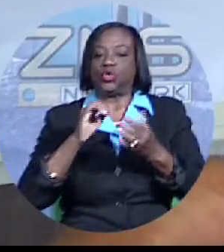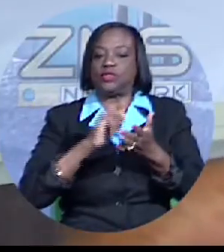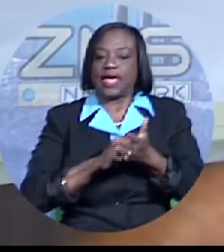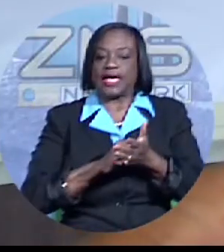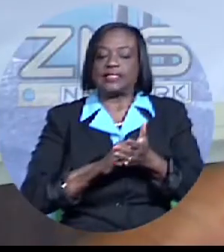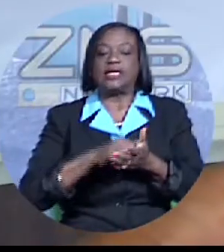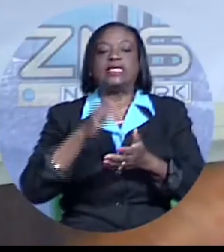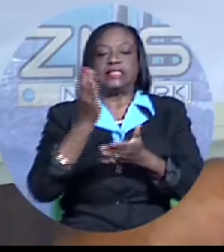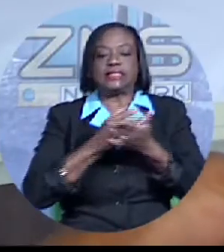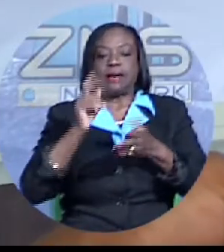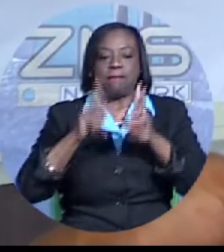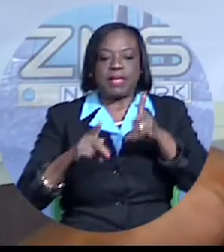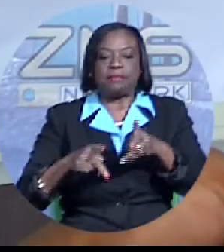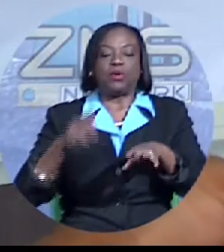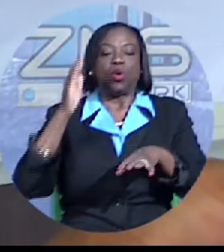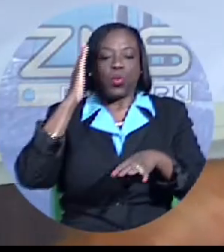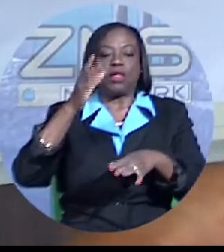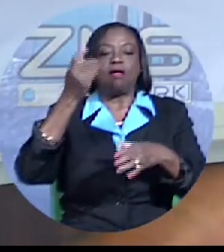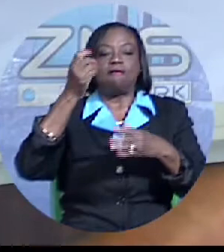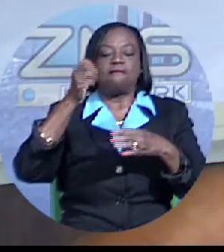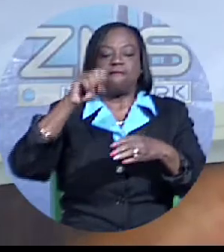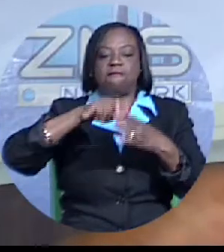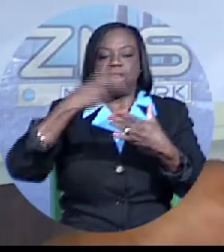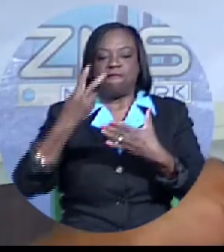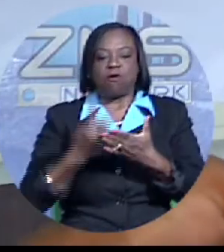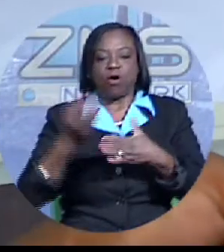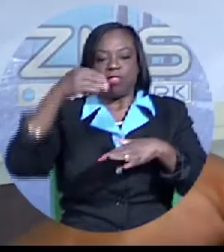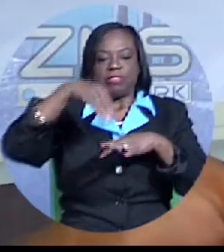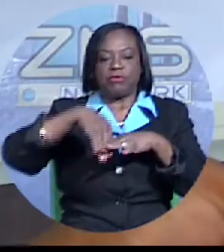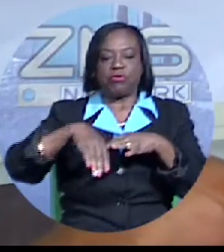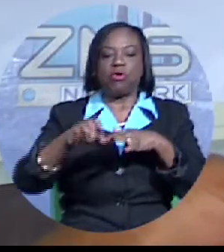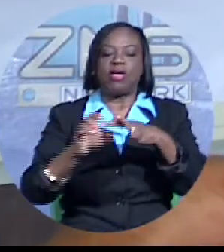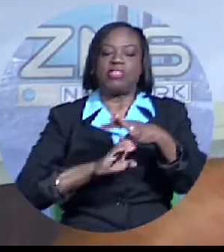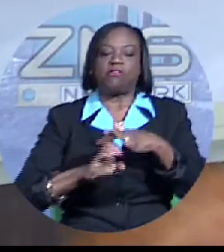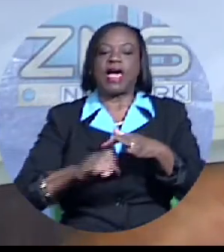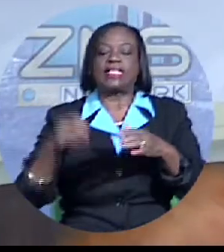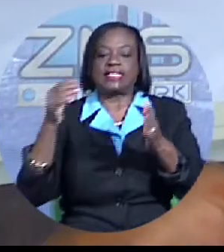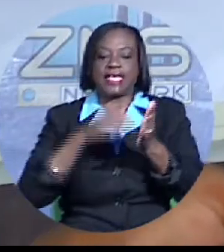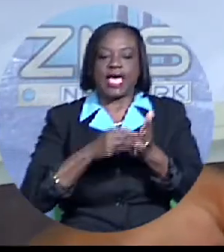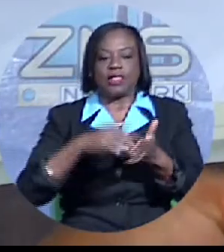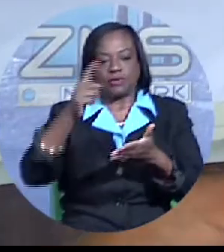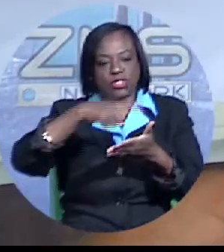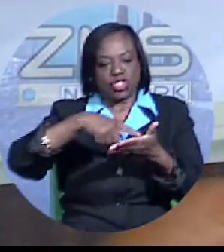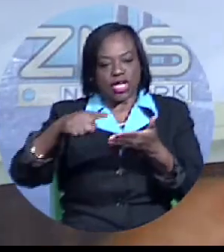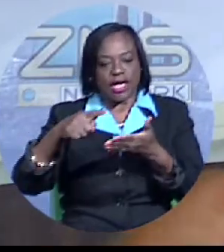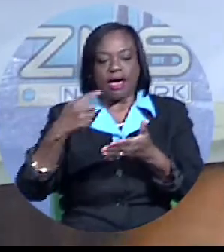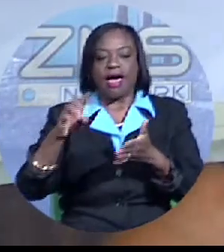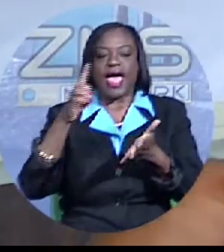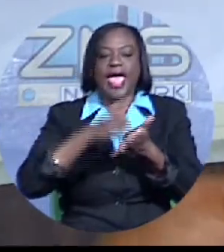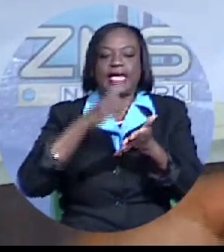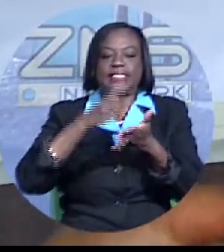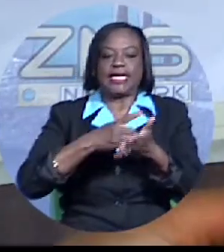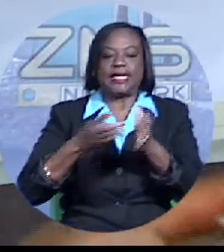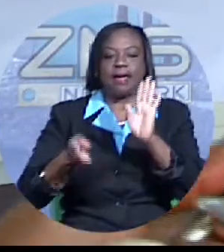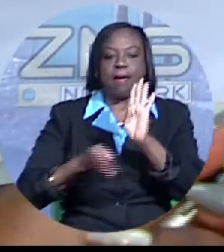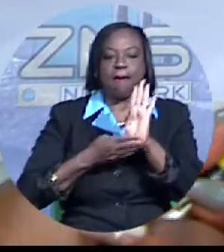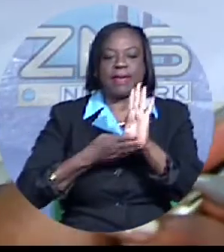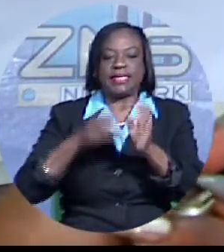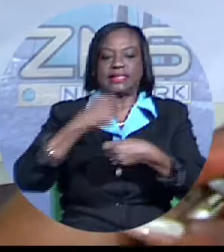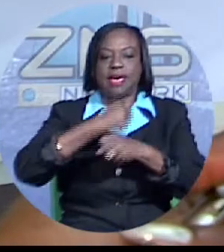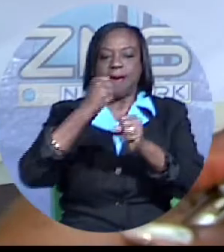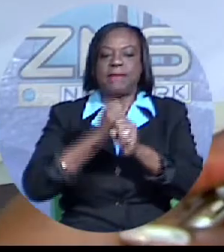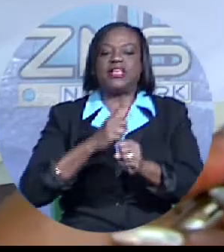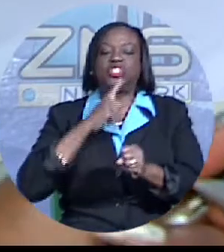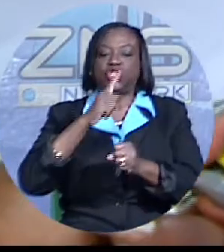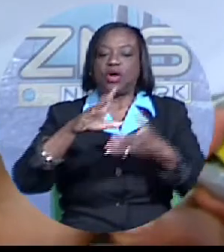again fall through the cracks again. We do not want that to happen. That's why we check our database to make sure the card was obtained